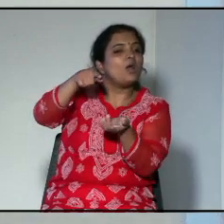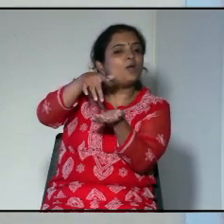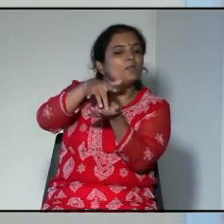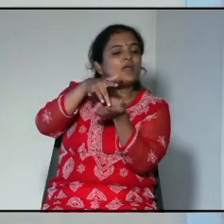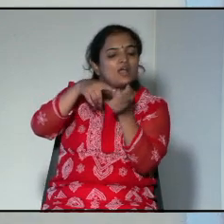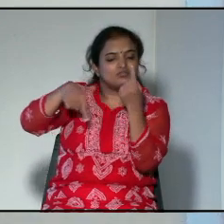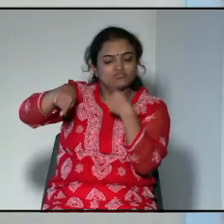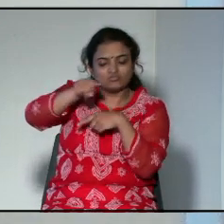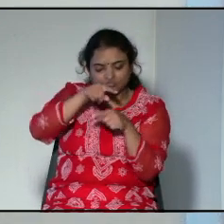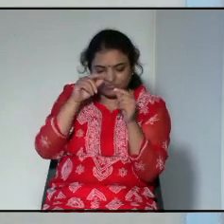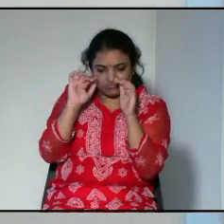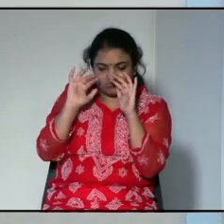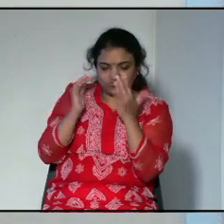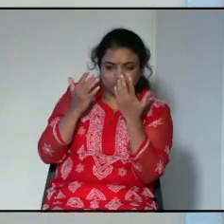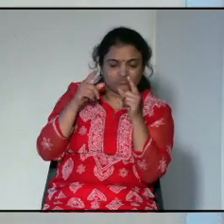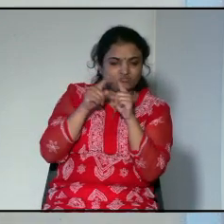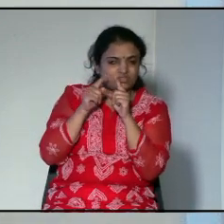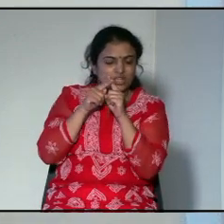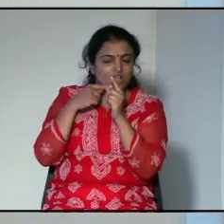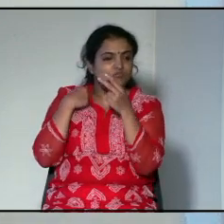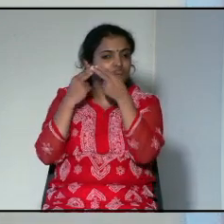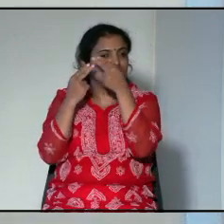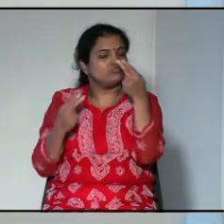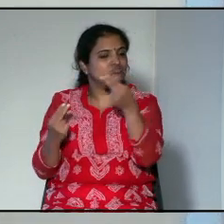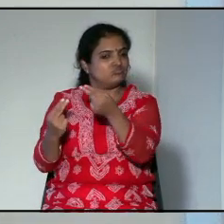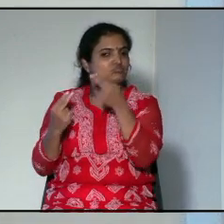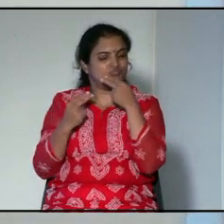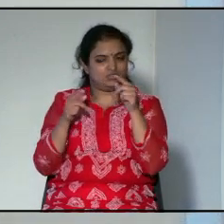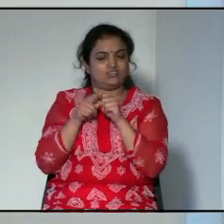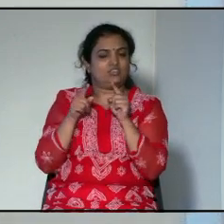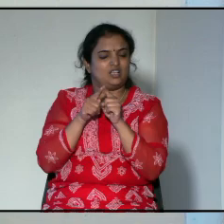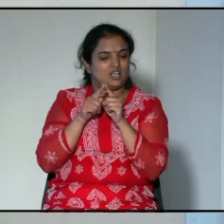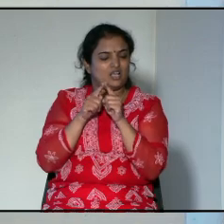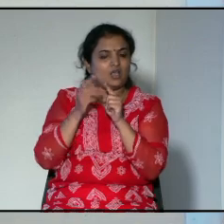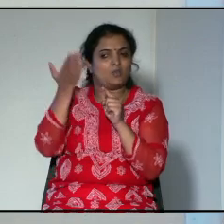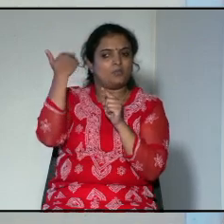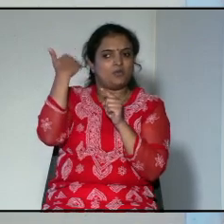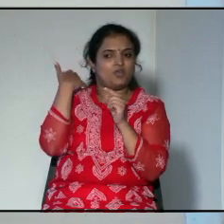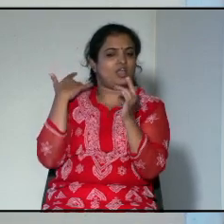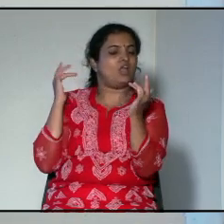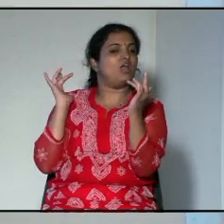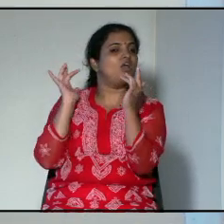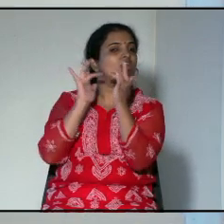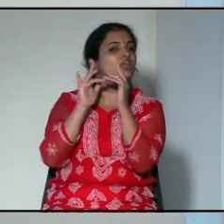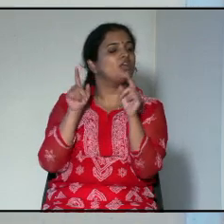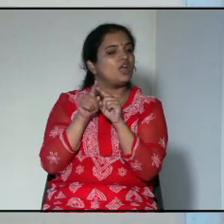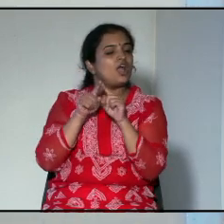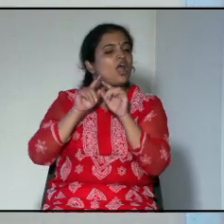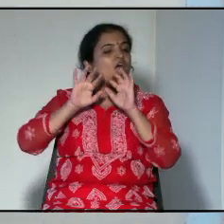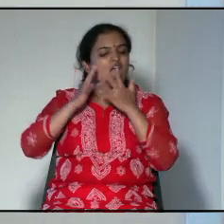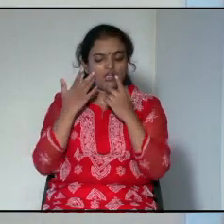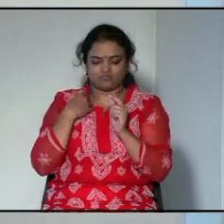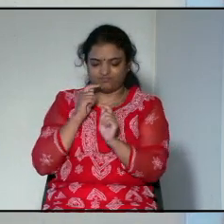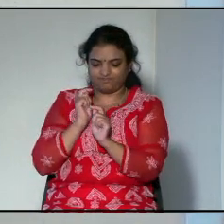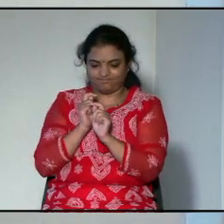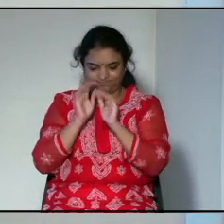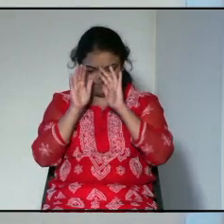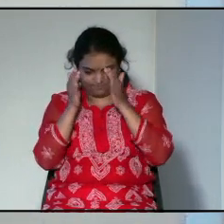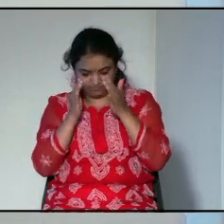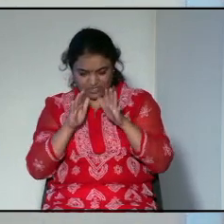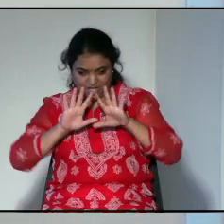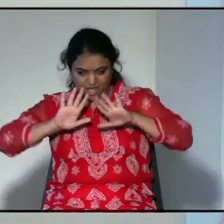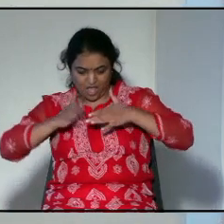this meandering lineage that may have once created a connecting thread among metalworking castes across this large